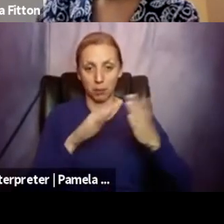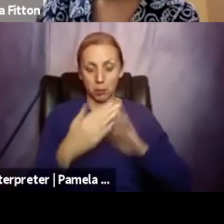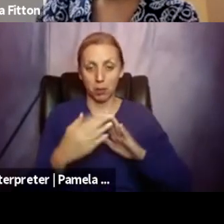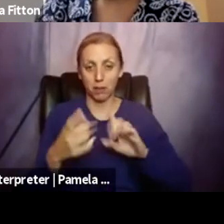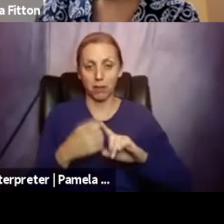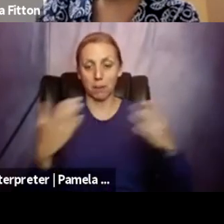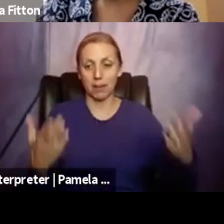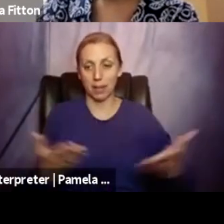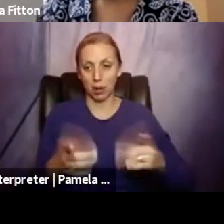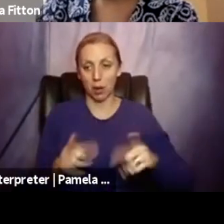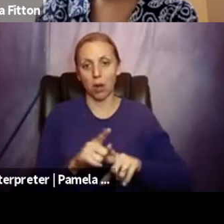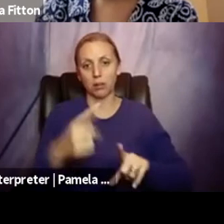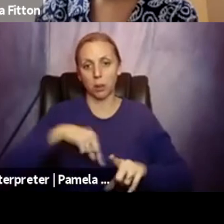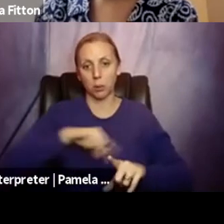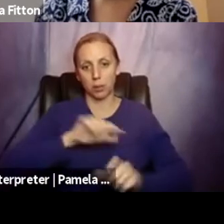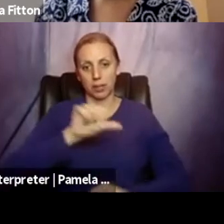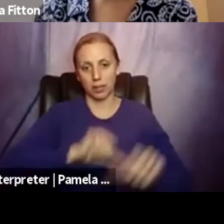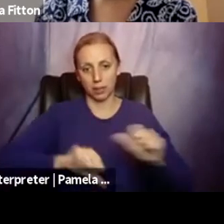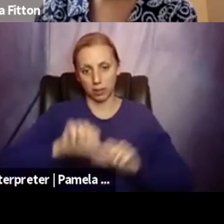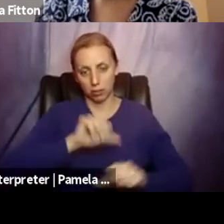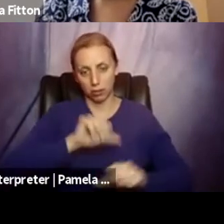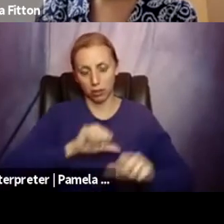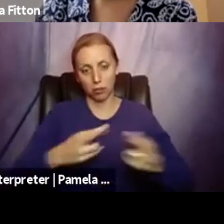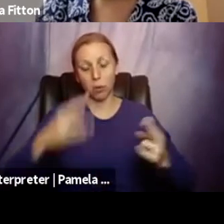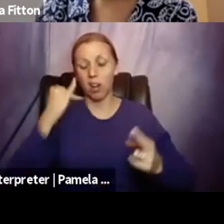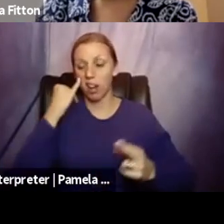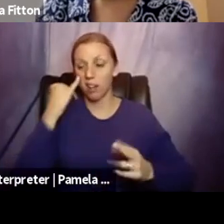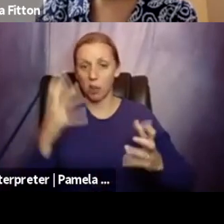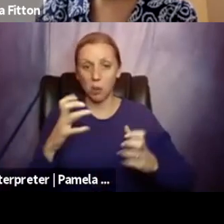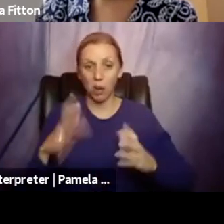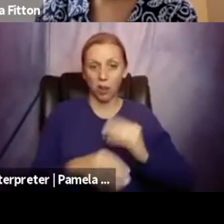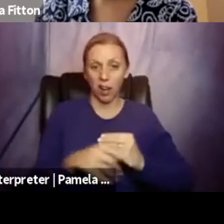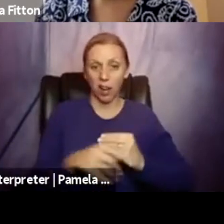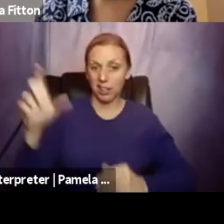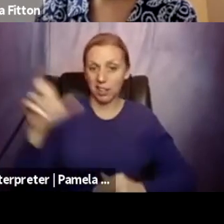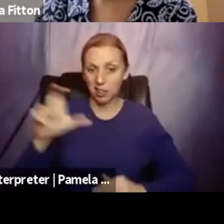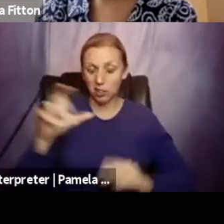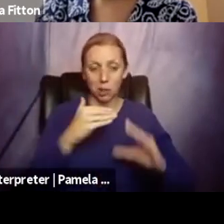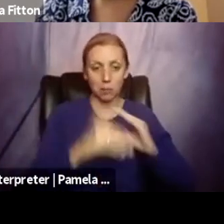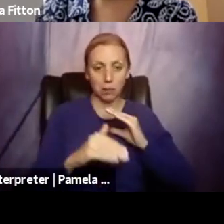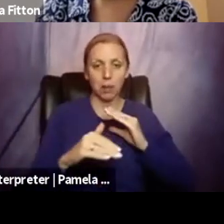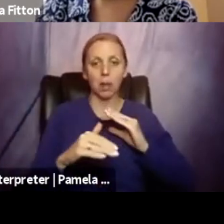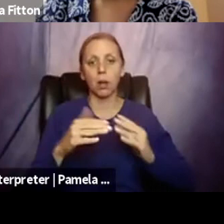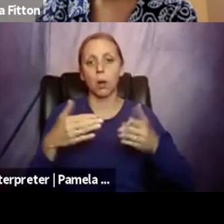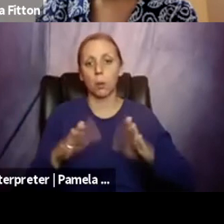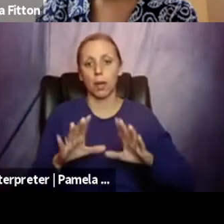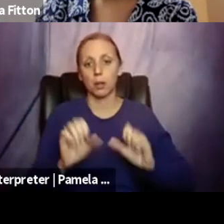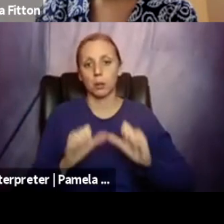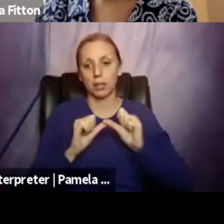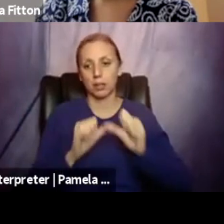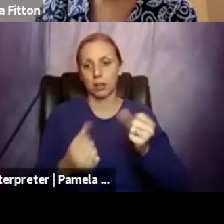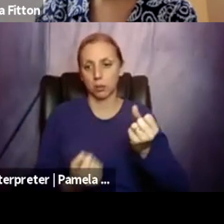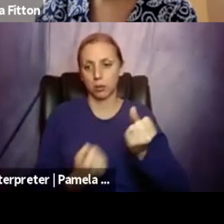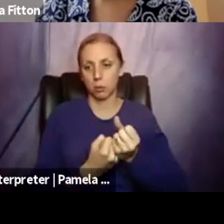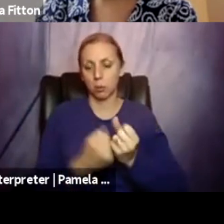and we are each other's resources. I also encourage folks, if you want to put your Instagram at, your email, ways that we can continue to connect and support each other, let's